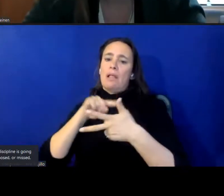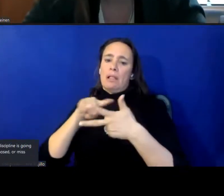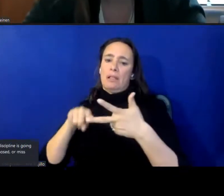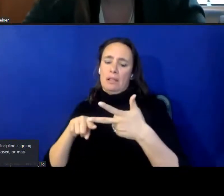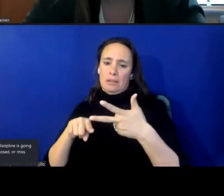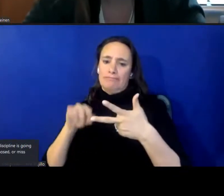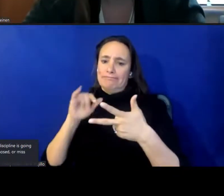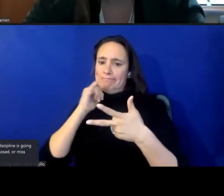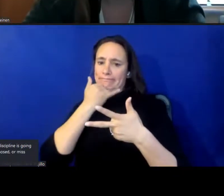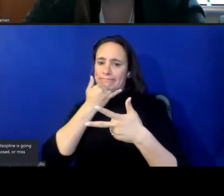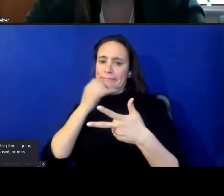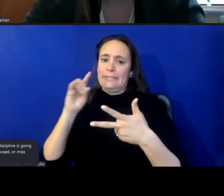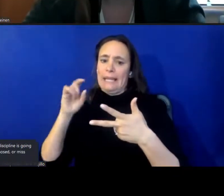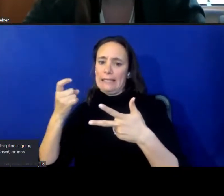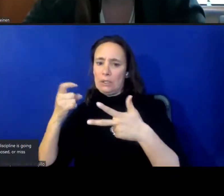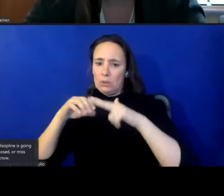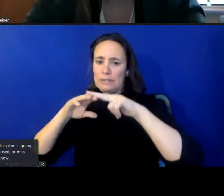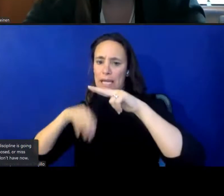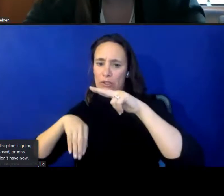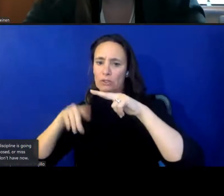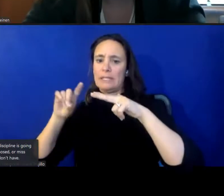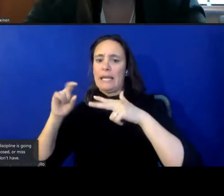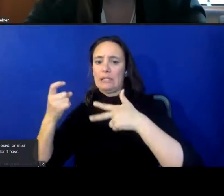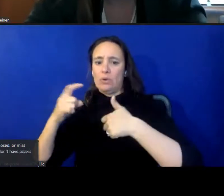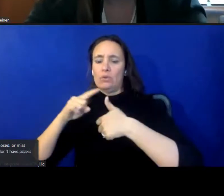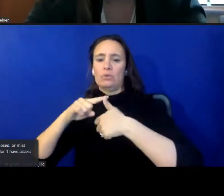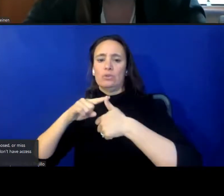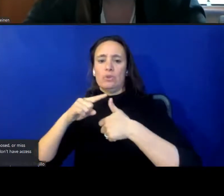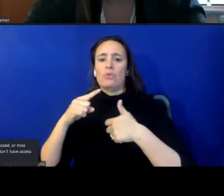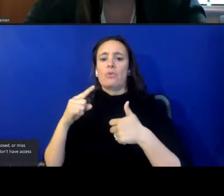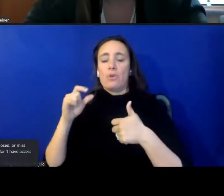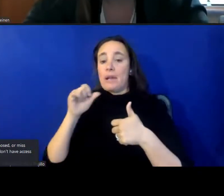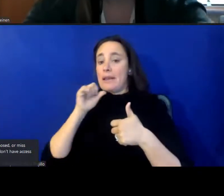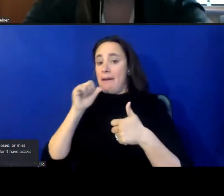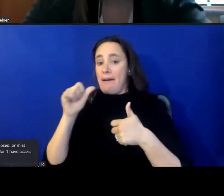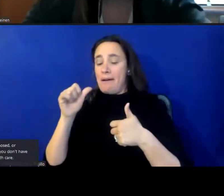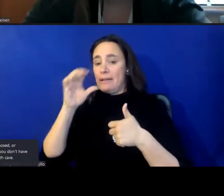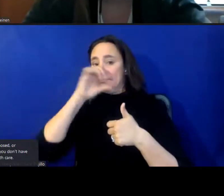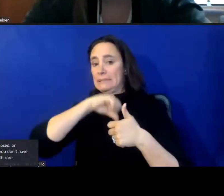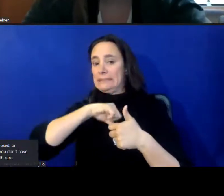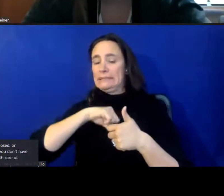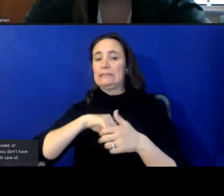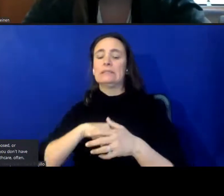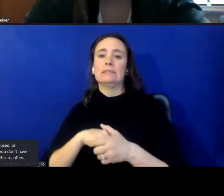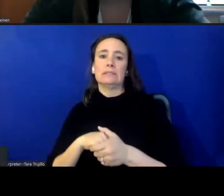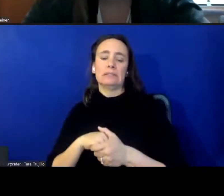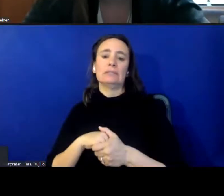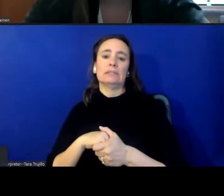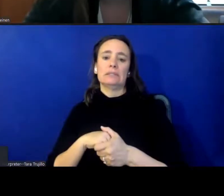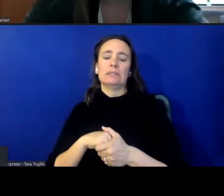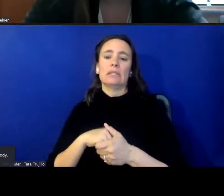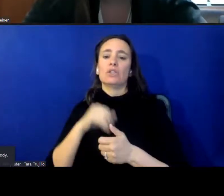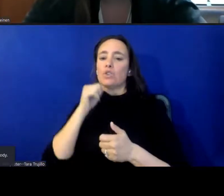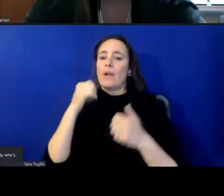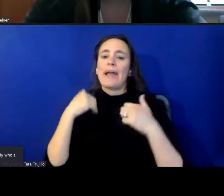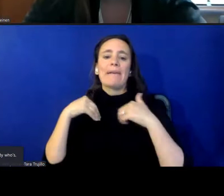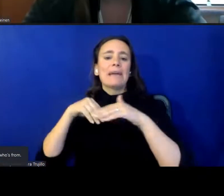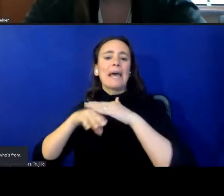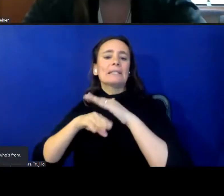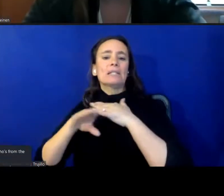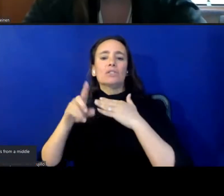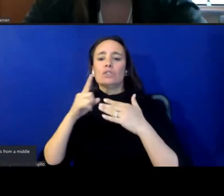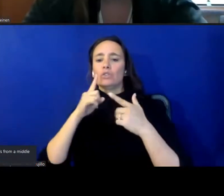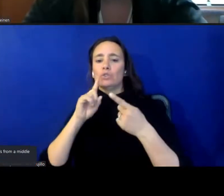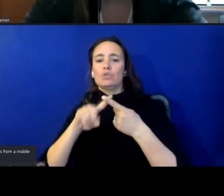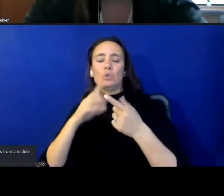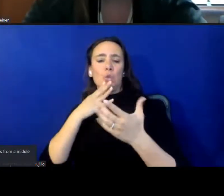misdiagnosed, in part because you don't have access to the same kind of healthcare oftentimes as somebody who's from a middle class